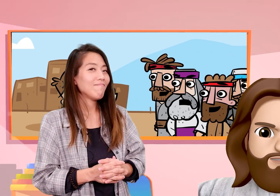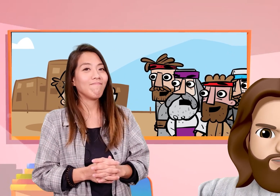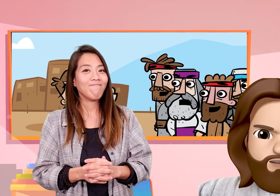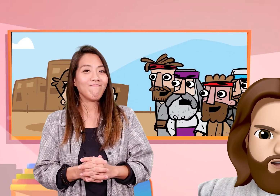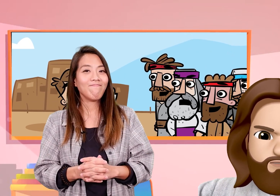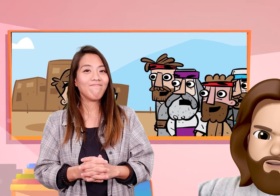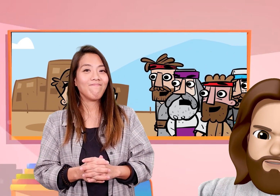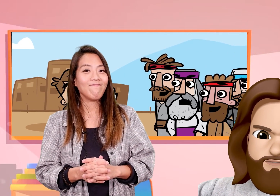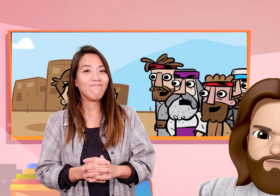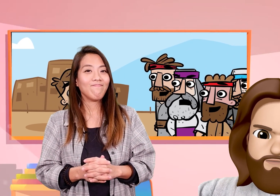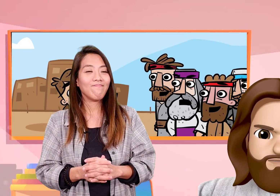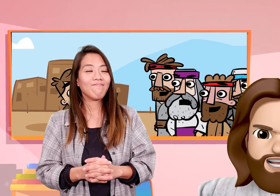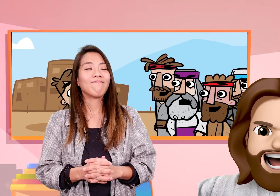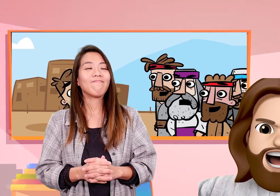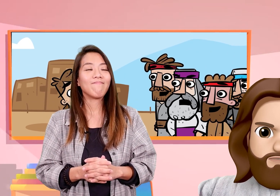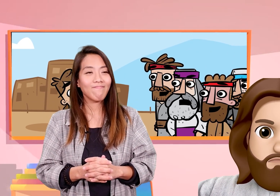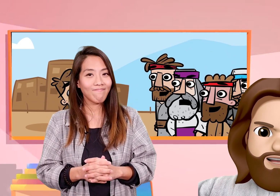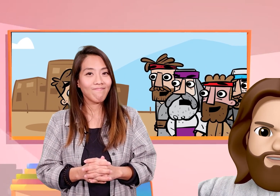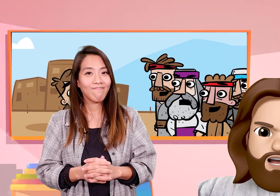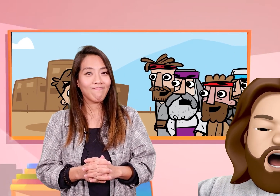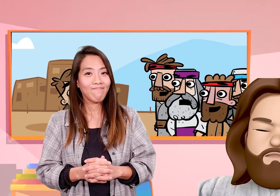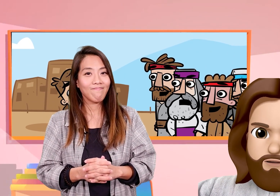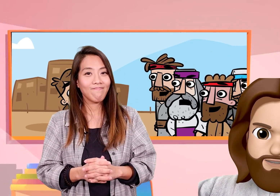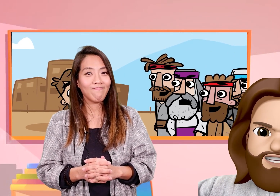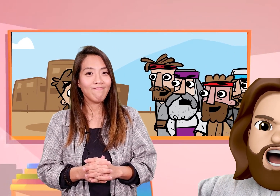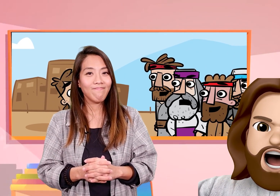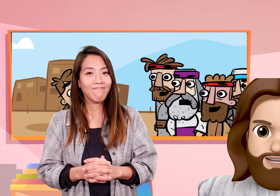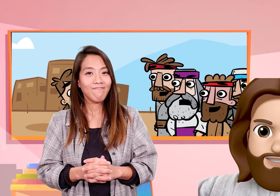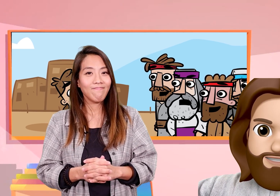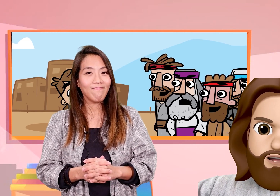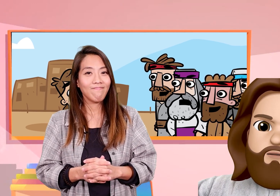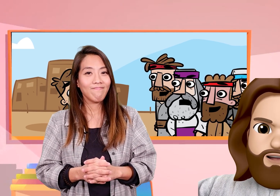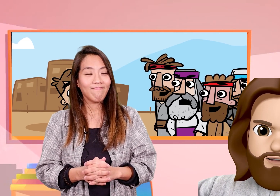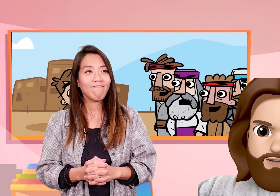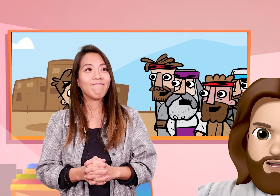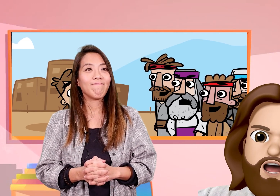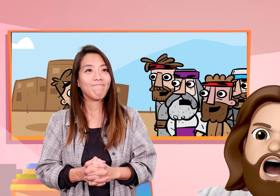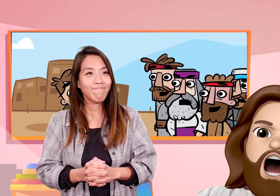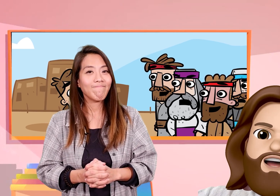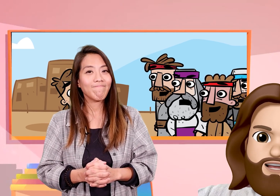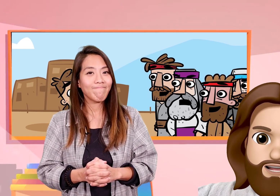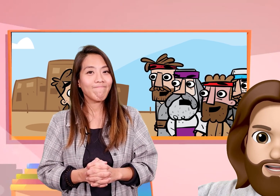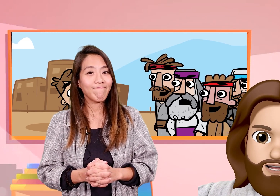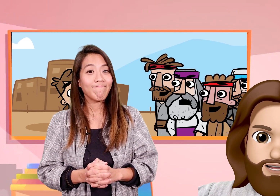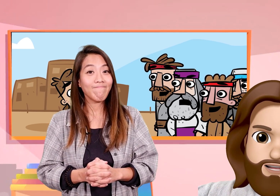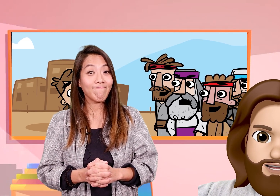you will be put down. But if you're humble, God will